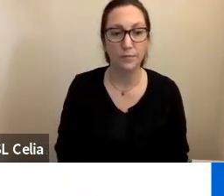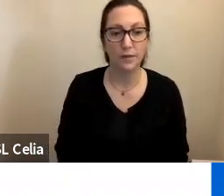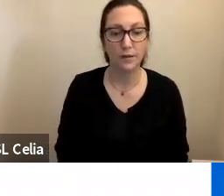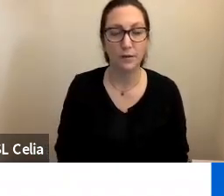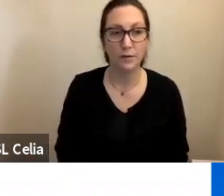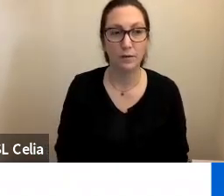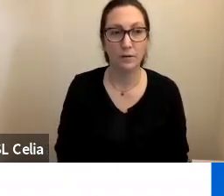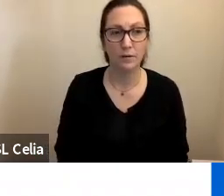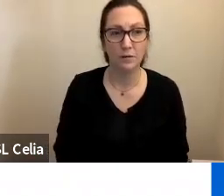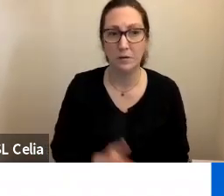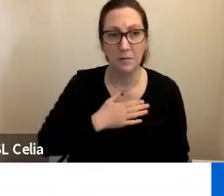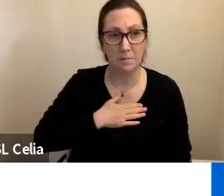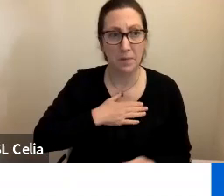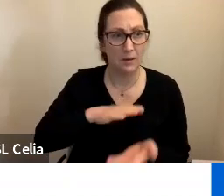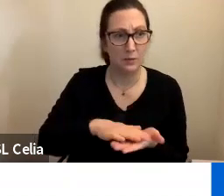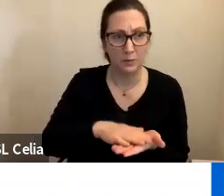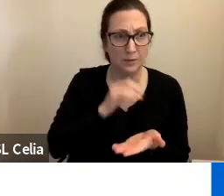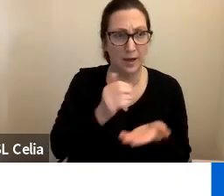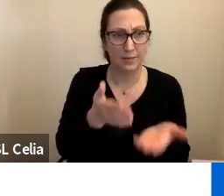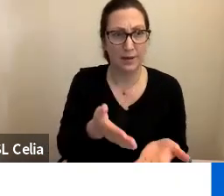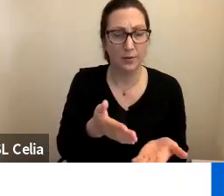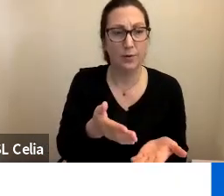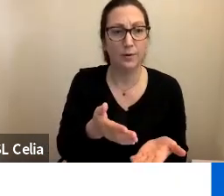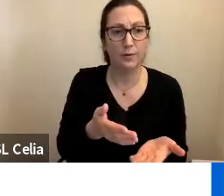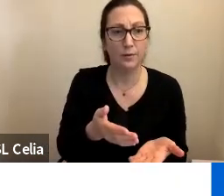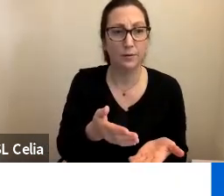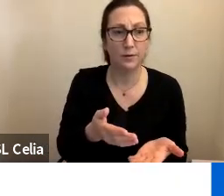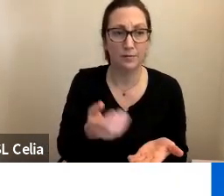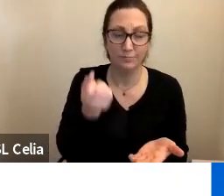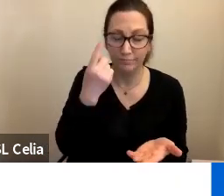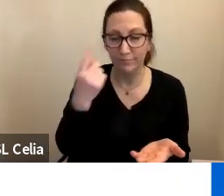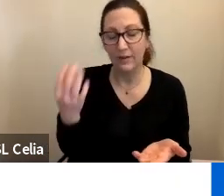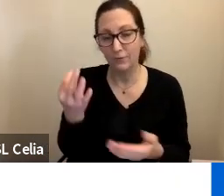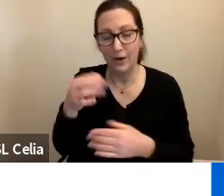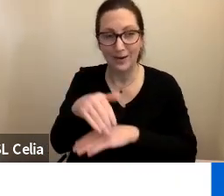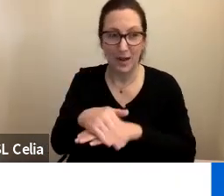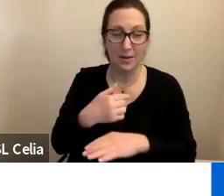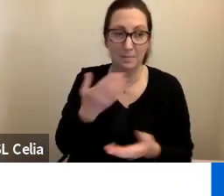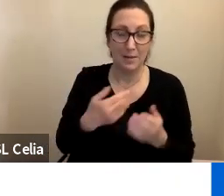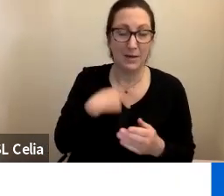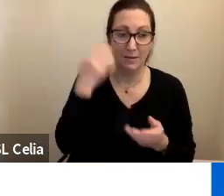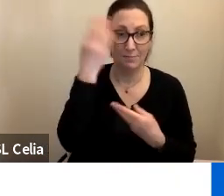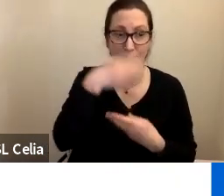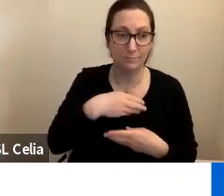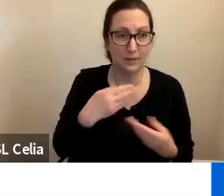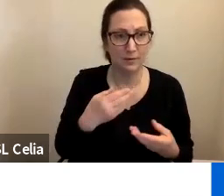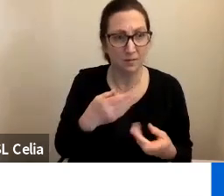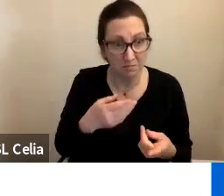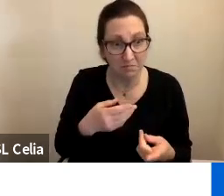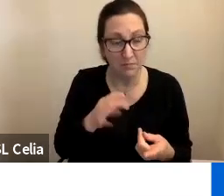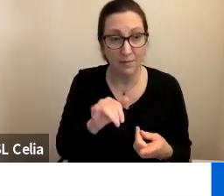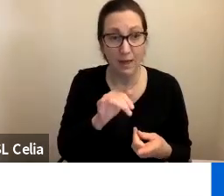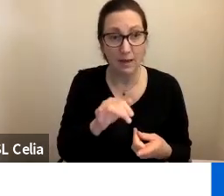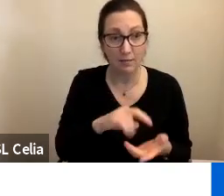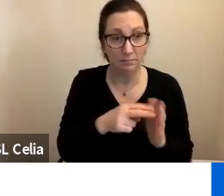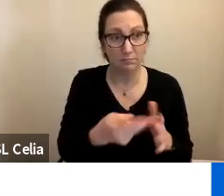I don't see my school on either of these slides, although it is Friday evening and I may be tired and have missed it. So is this inclusive of all